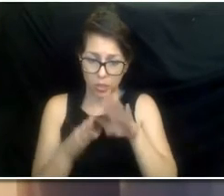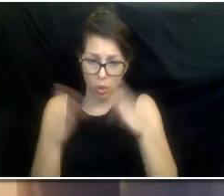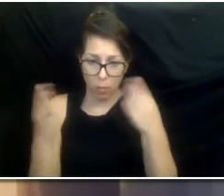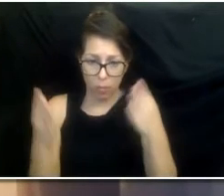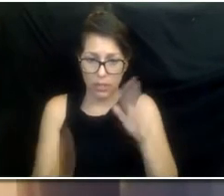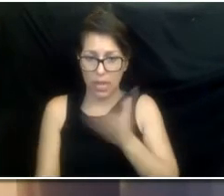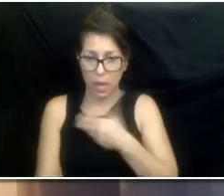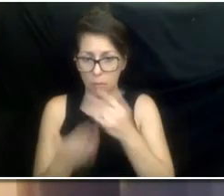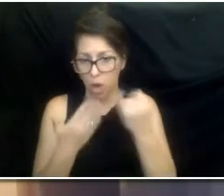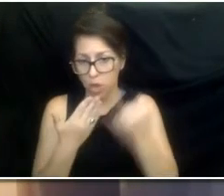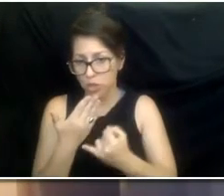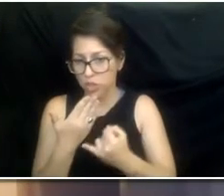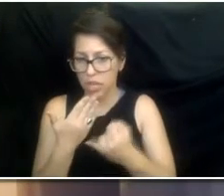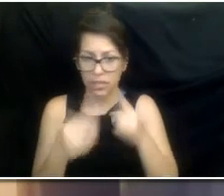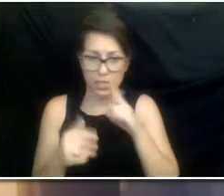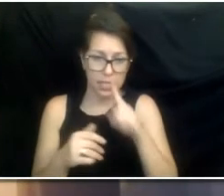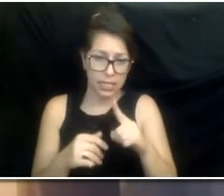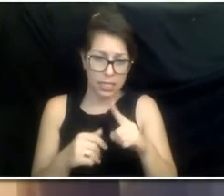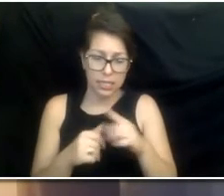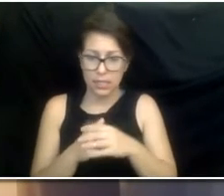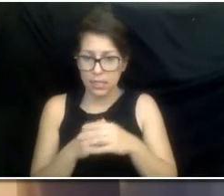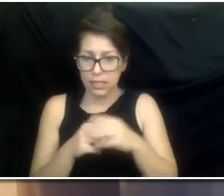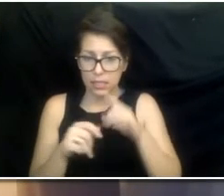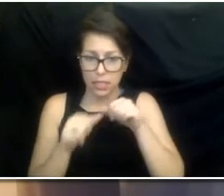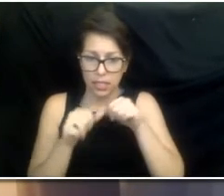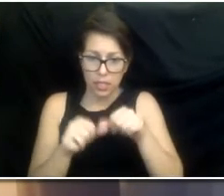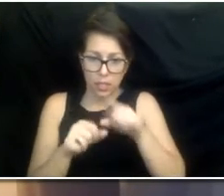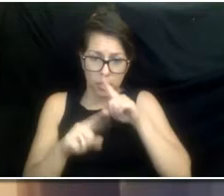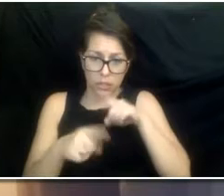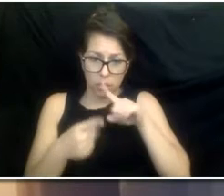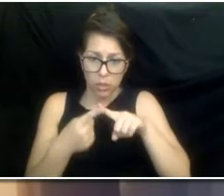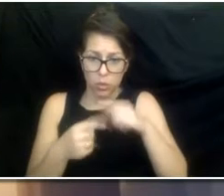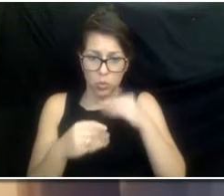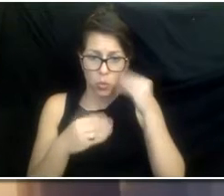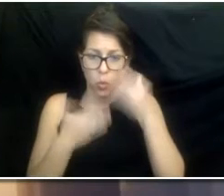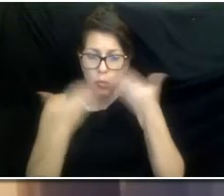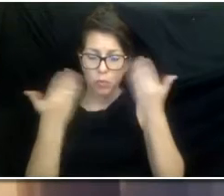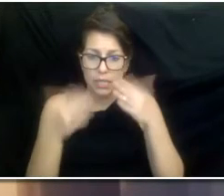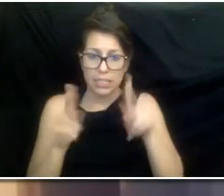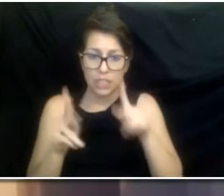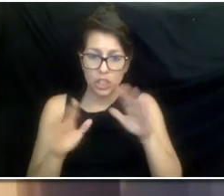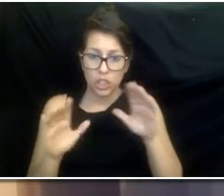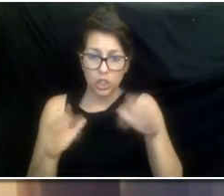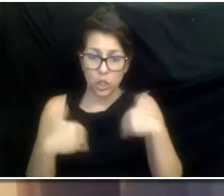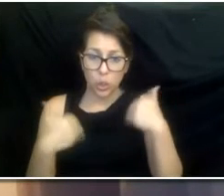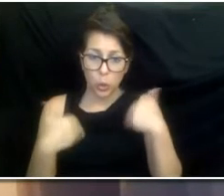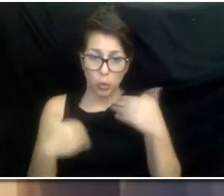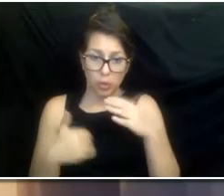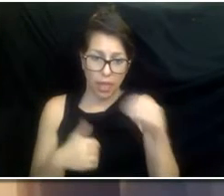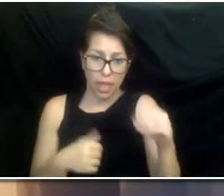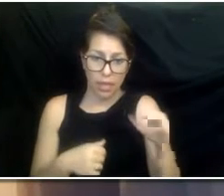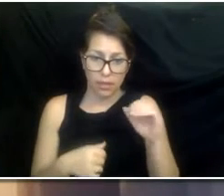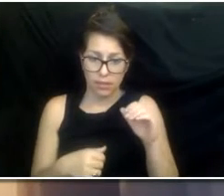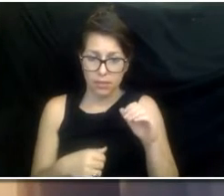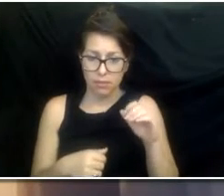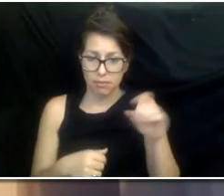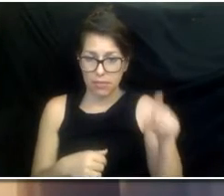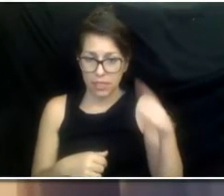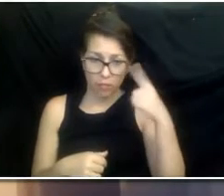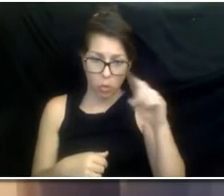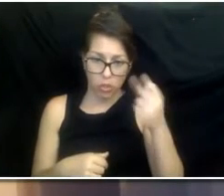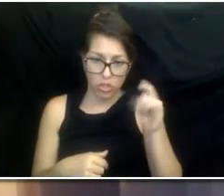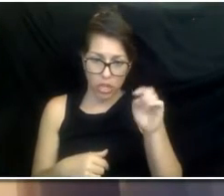fear is I think that we really want to offer the following uh words to all New Yorkers who might be feeling unsafe right